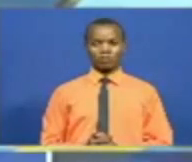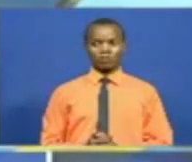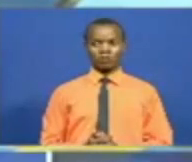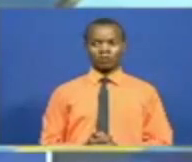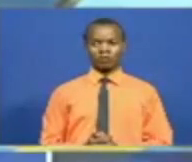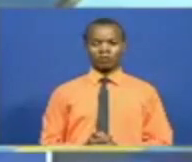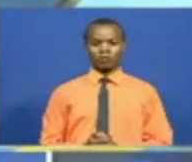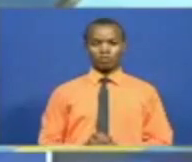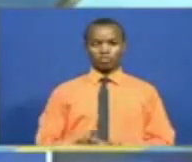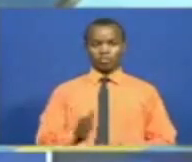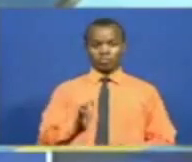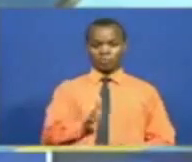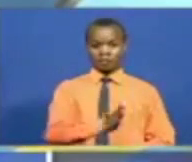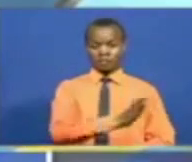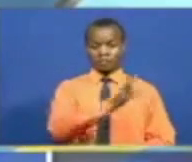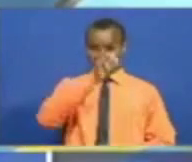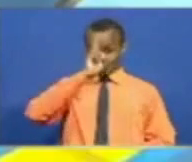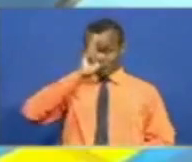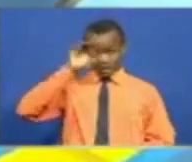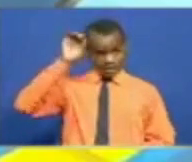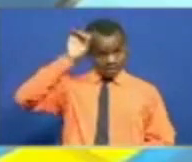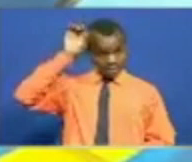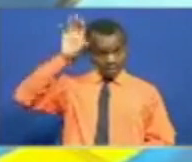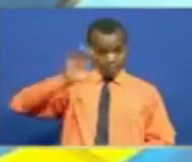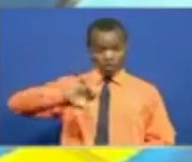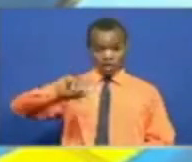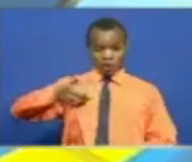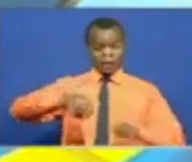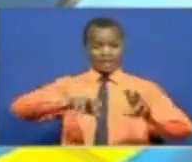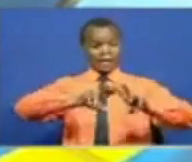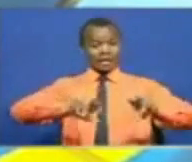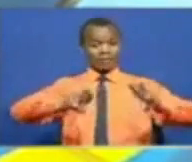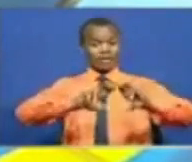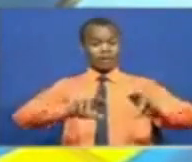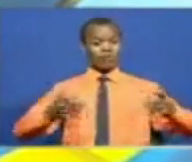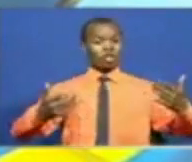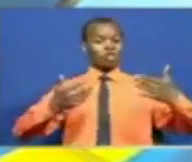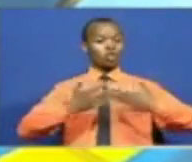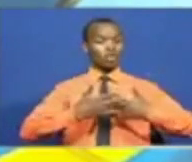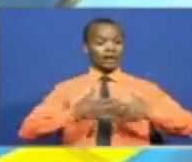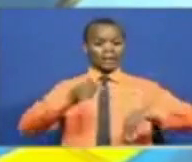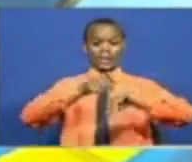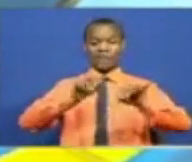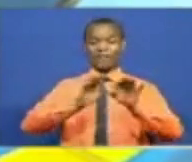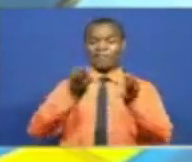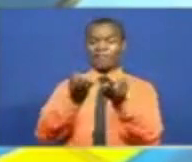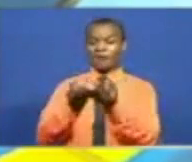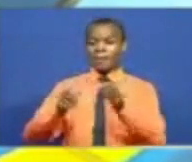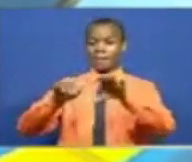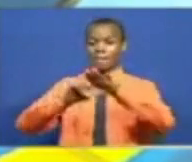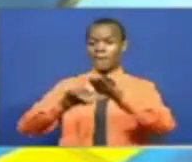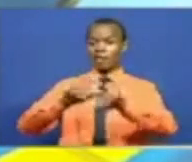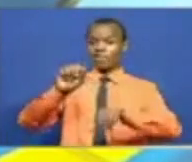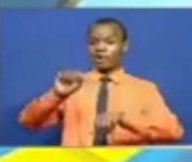Oh, now the news, police in Kiambu County are investigating the mysterious murder of five family members. The bodies of